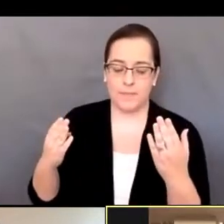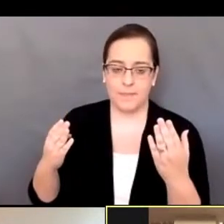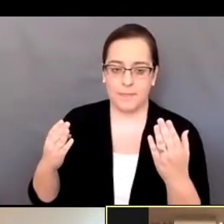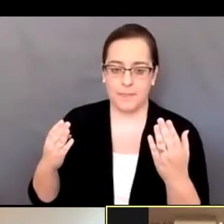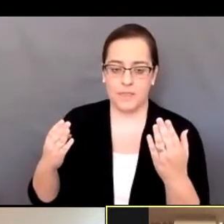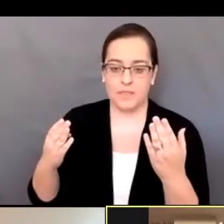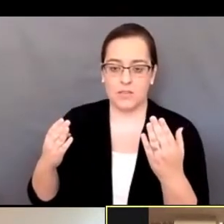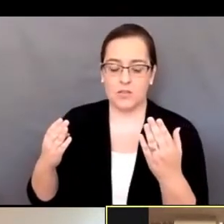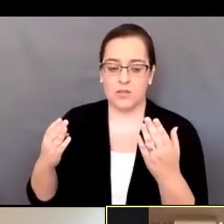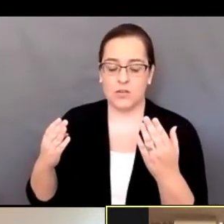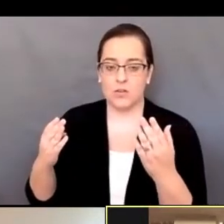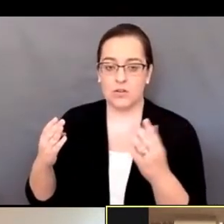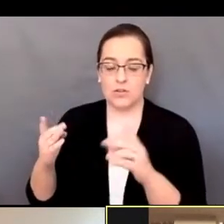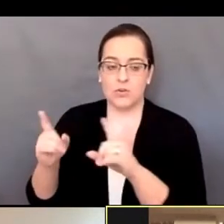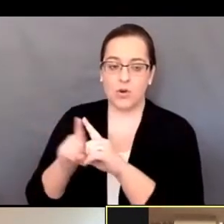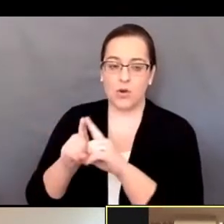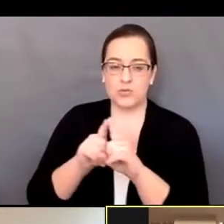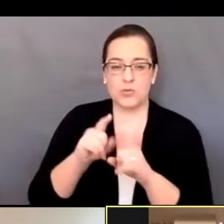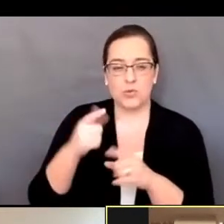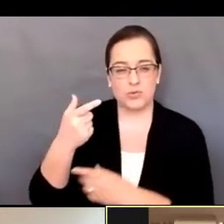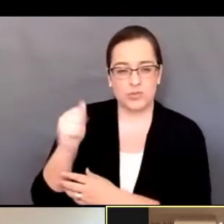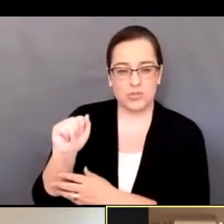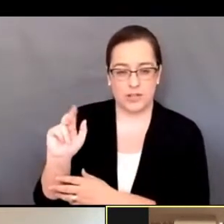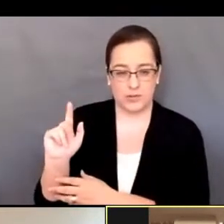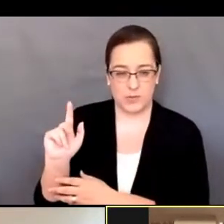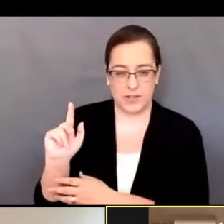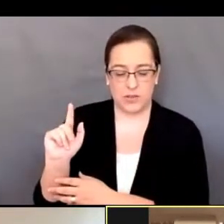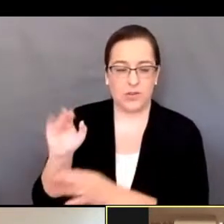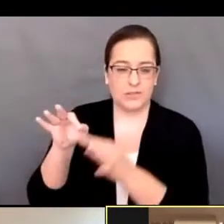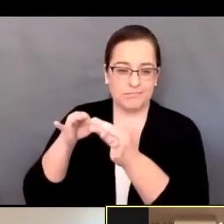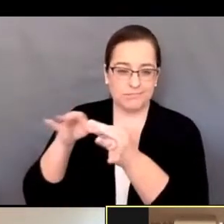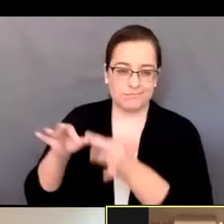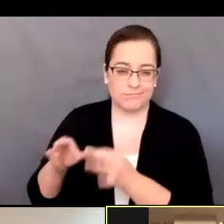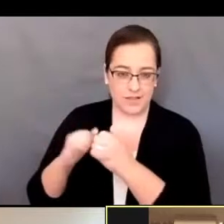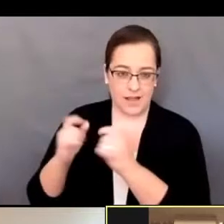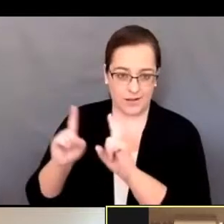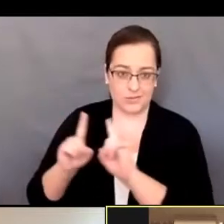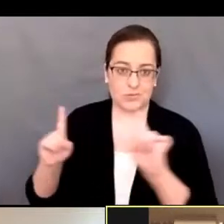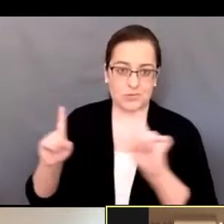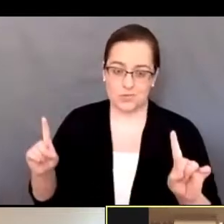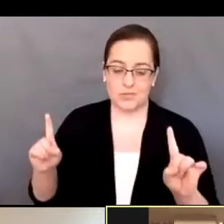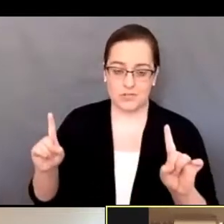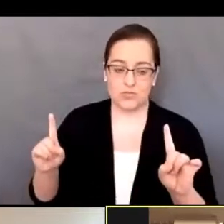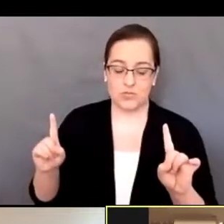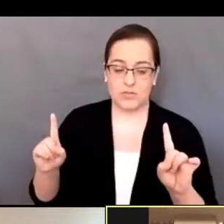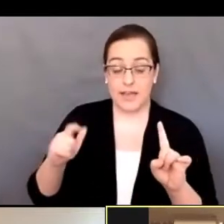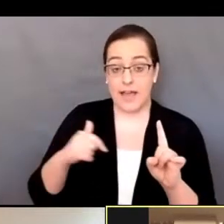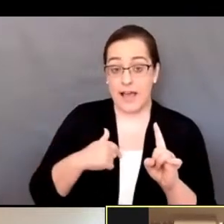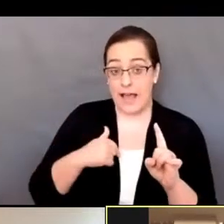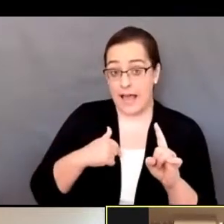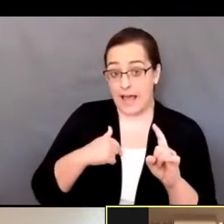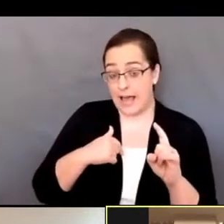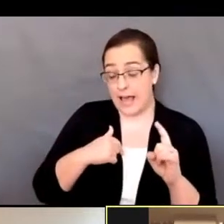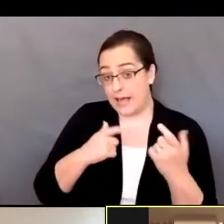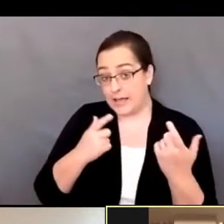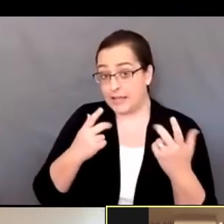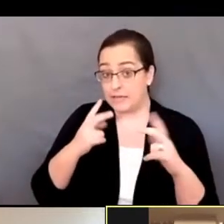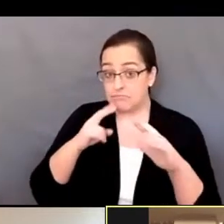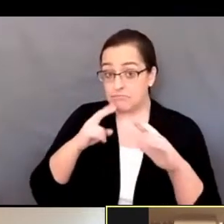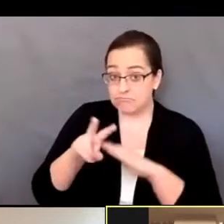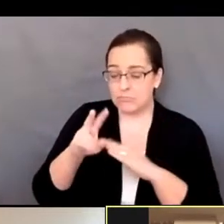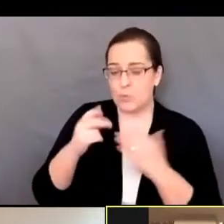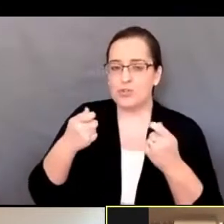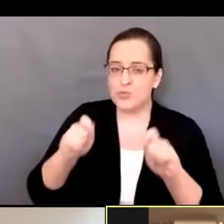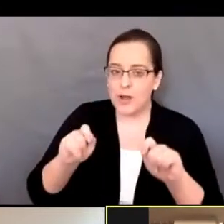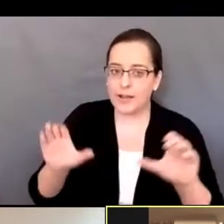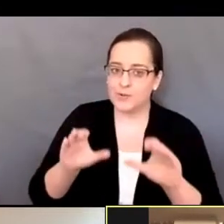He's also got, of course, in GA23, guidance about social distancing. I anticipate that one of the things we're trying to do, and we're